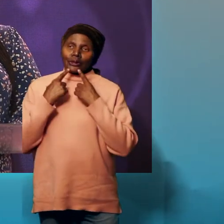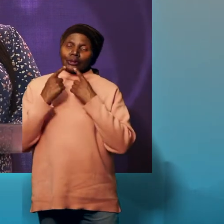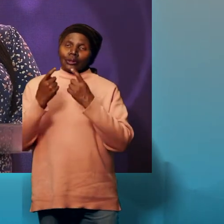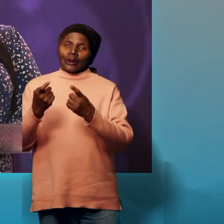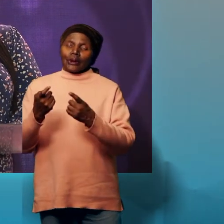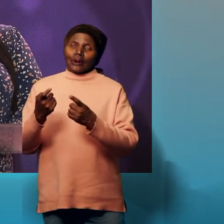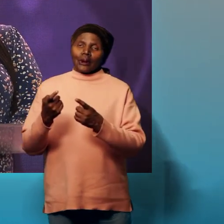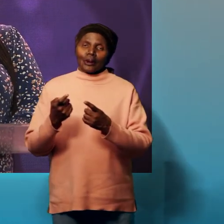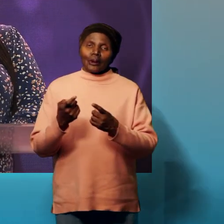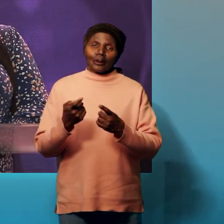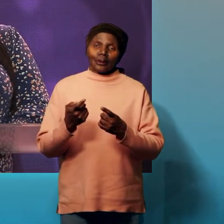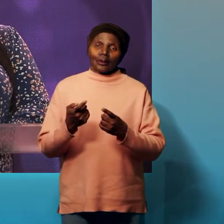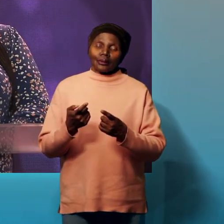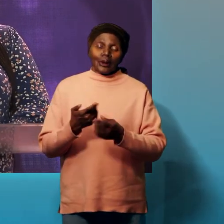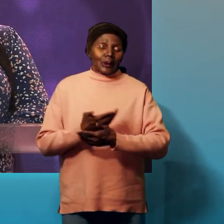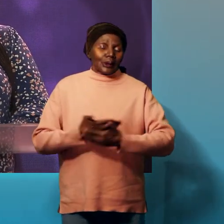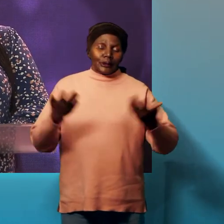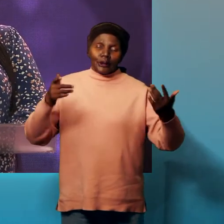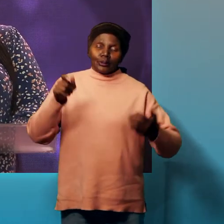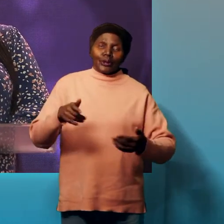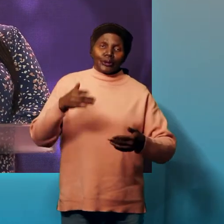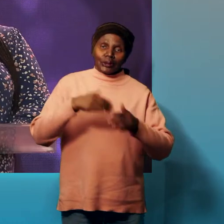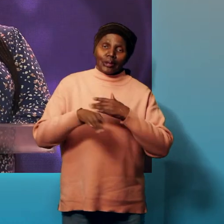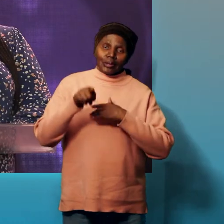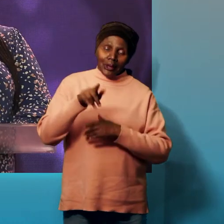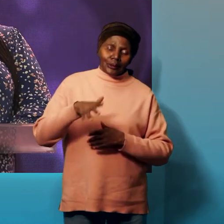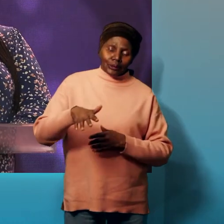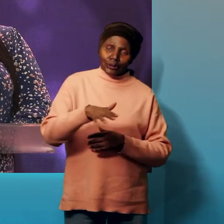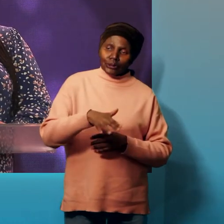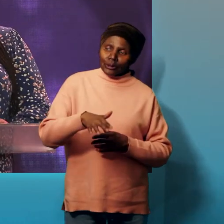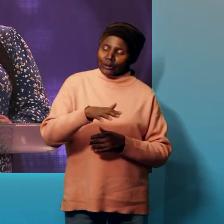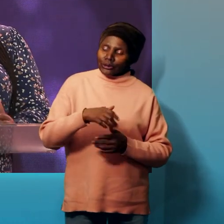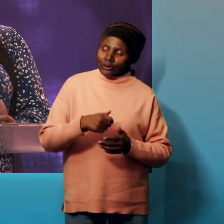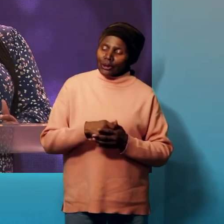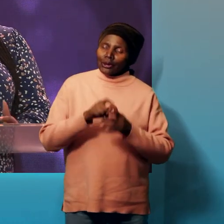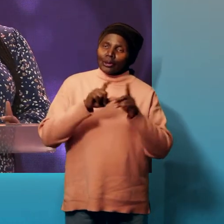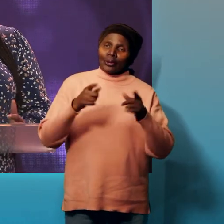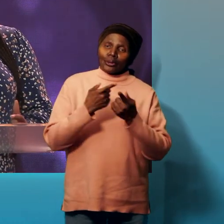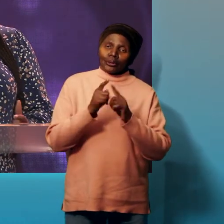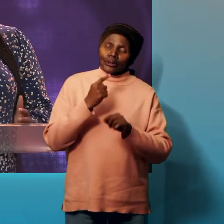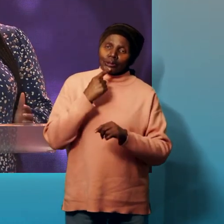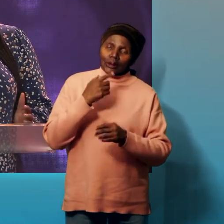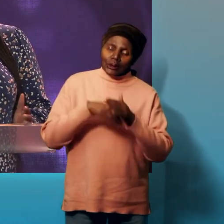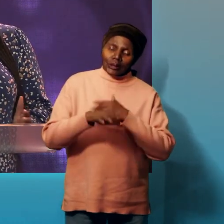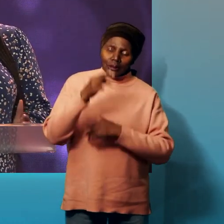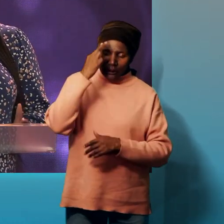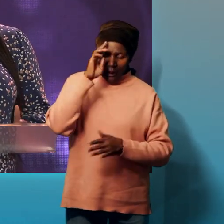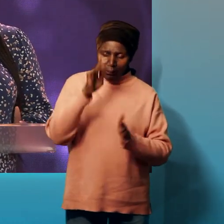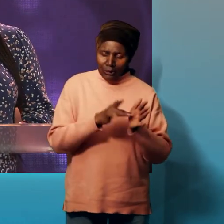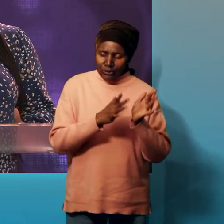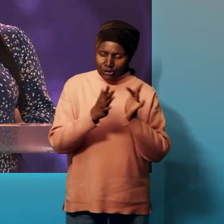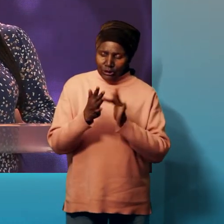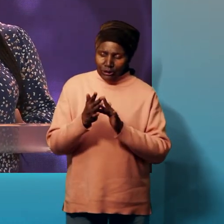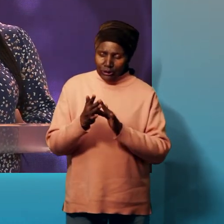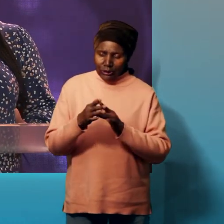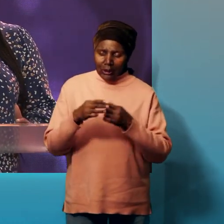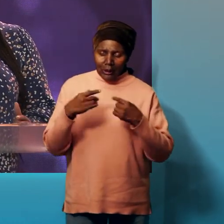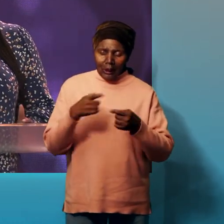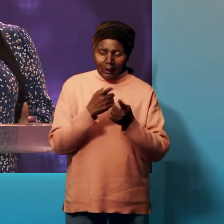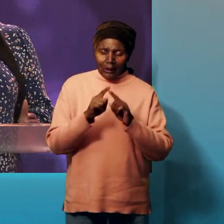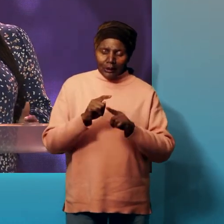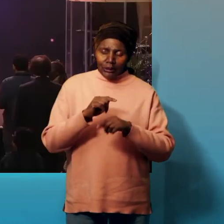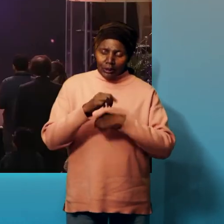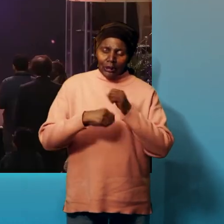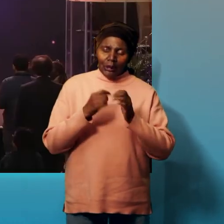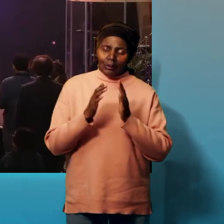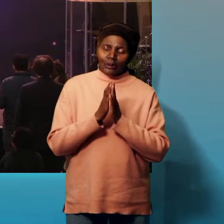for any in that position now, that Lord, in the name of Jesus, let us be the intercessors. For those